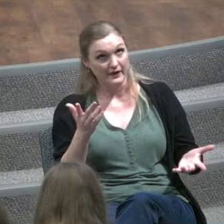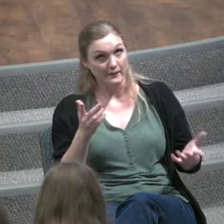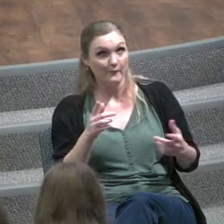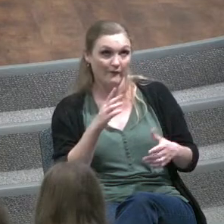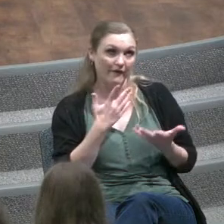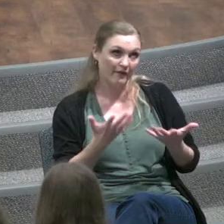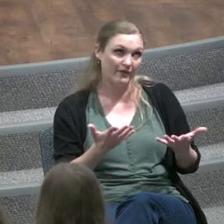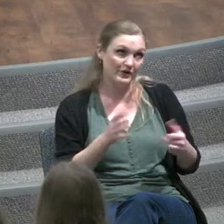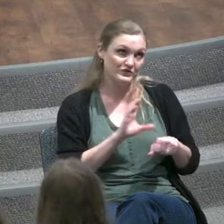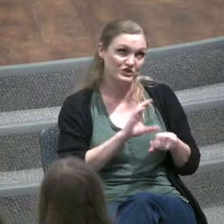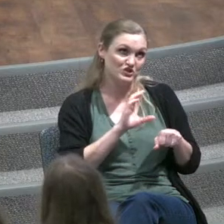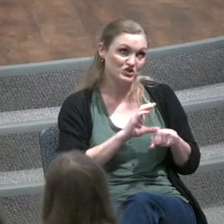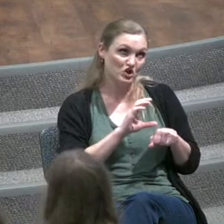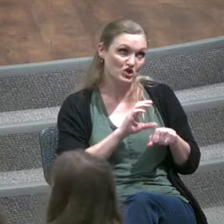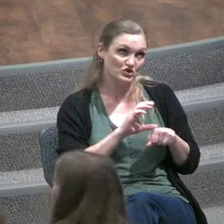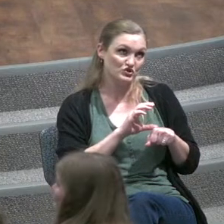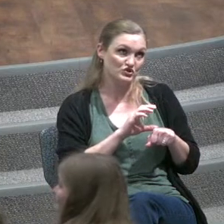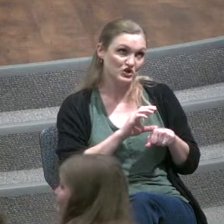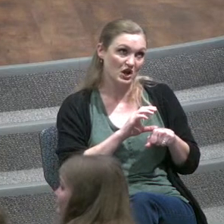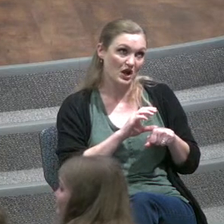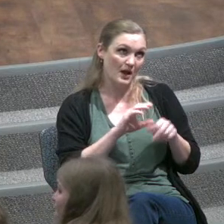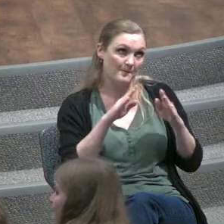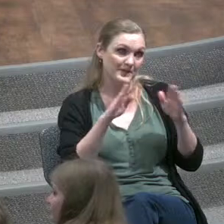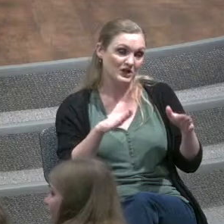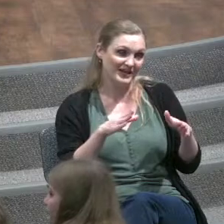a whole bunch of stores selling,